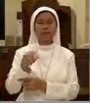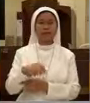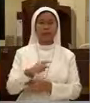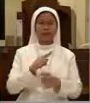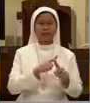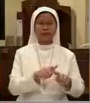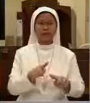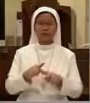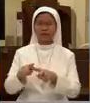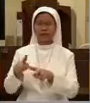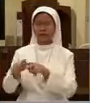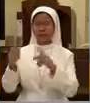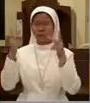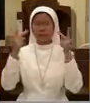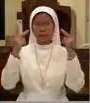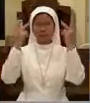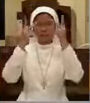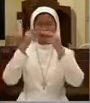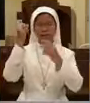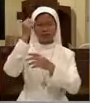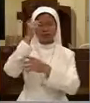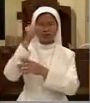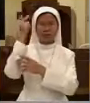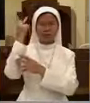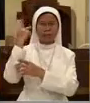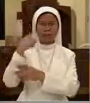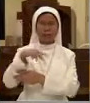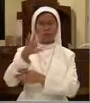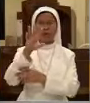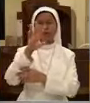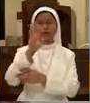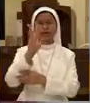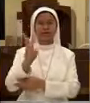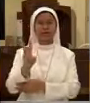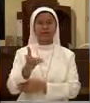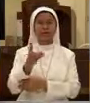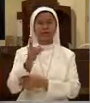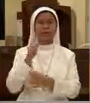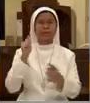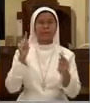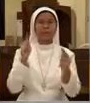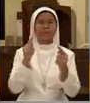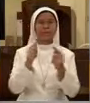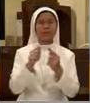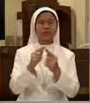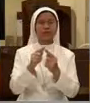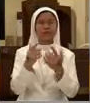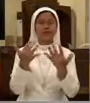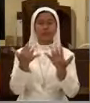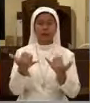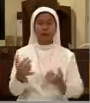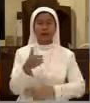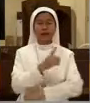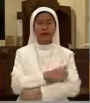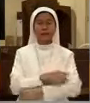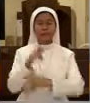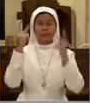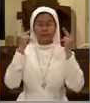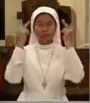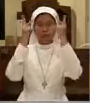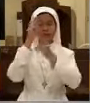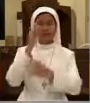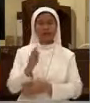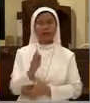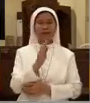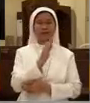popes from St. Paul VI, no, up to today, Pope Francis,